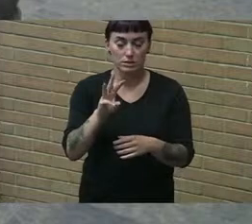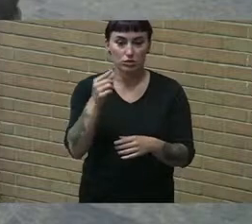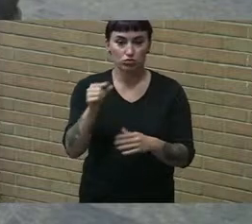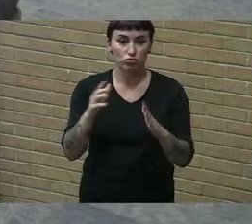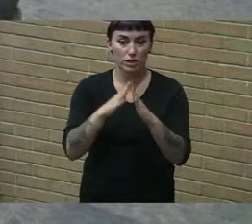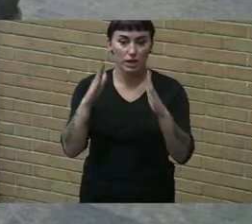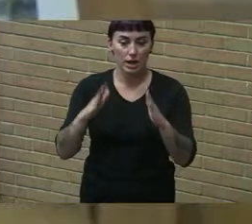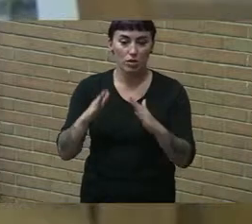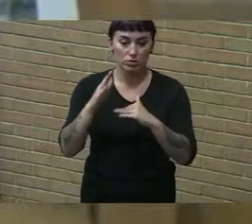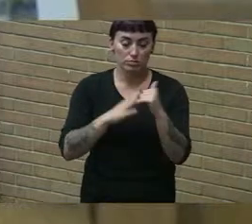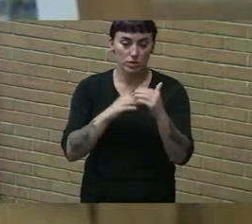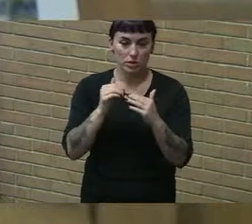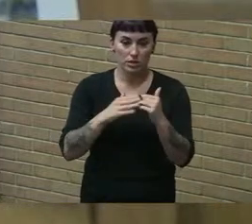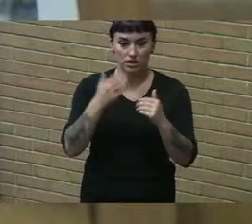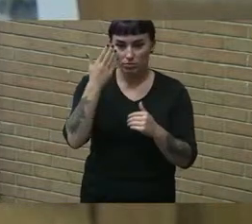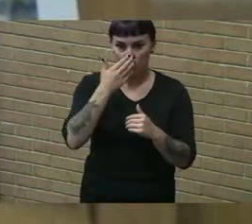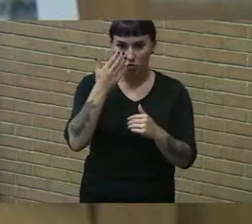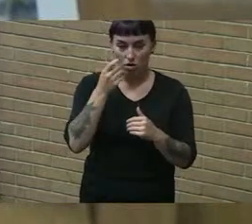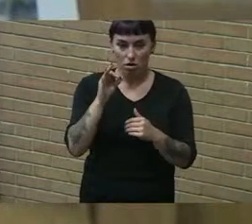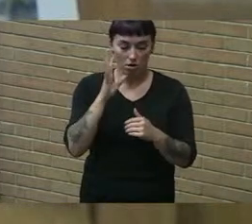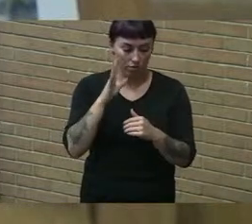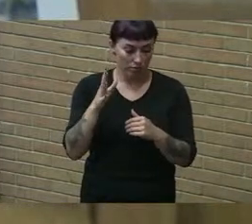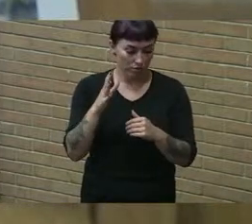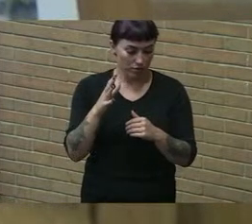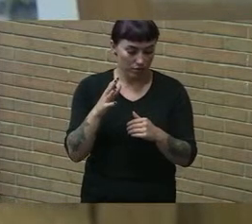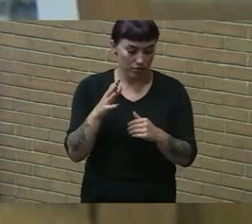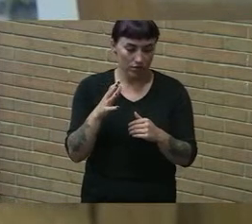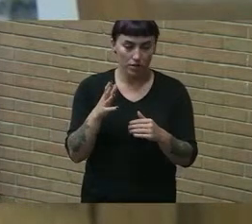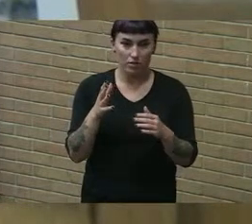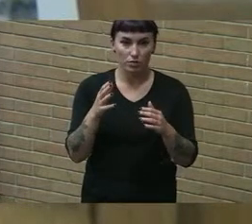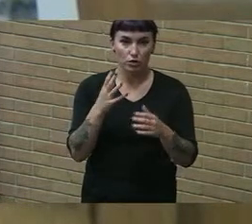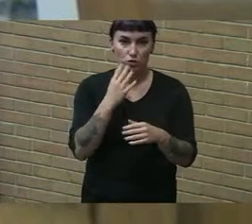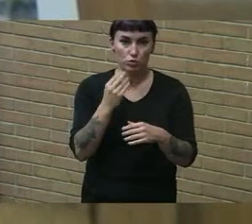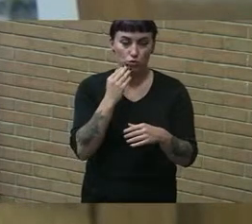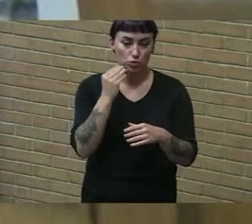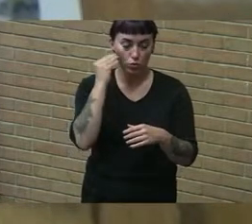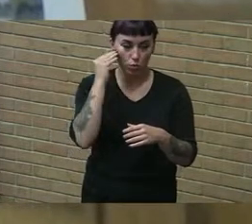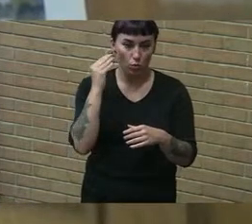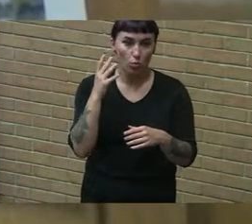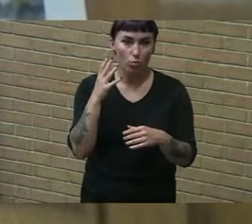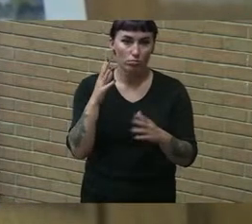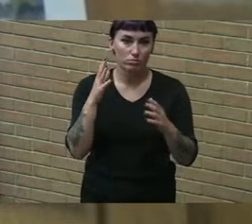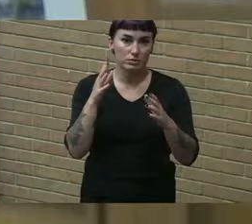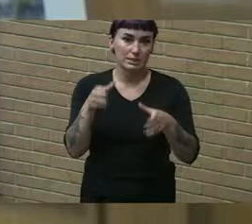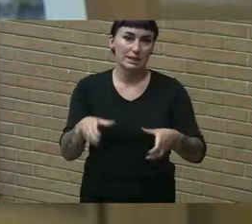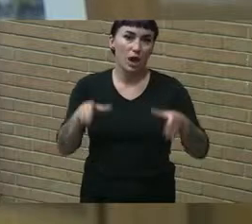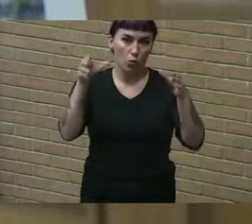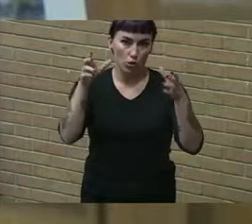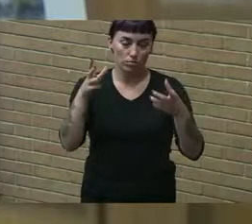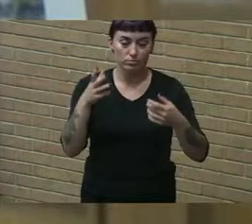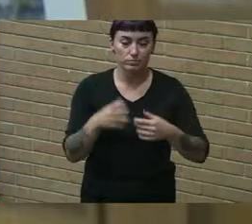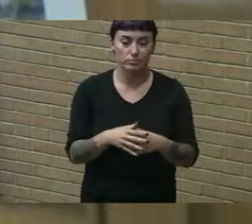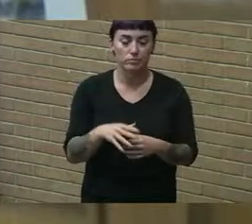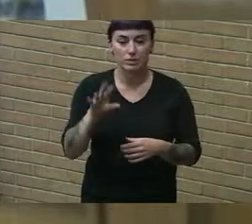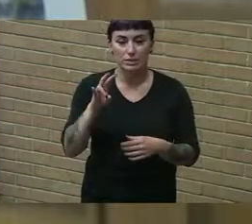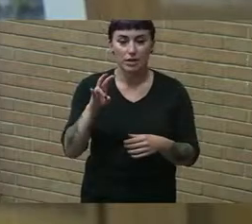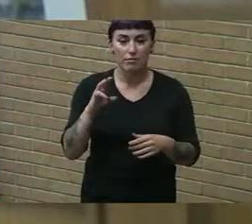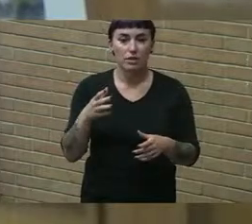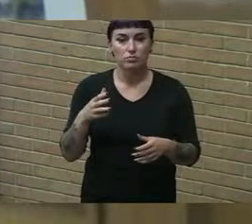greenhouse buildings out in front of the existing Jewish home tower, if you will, the 7-story